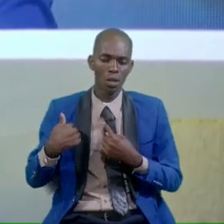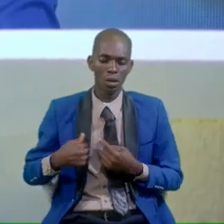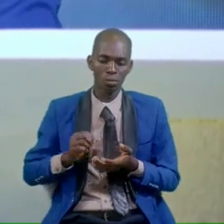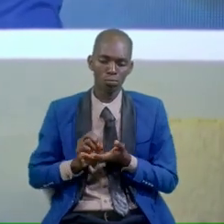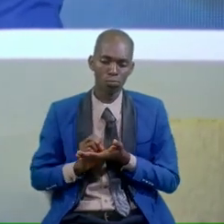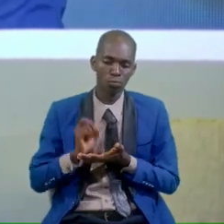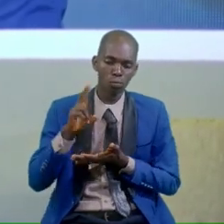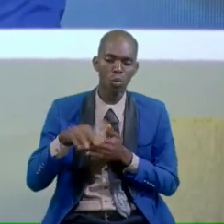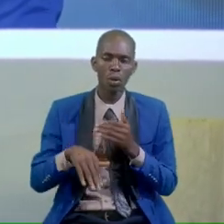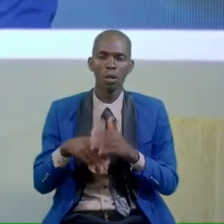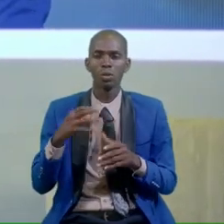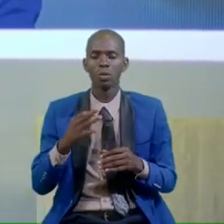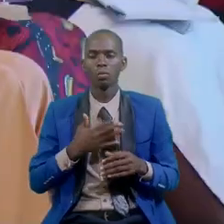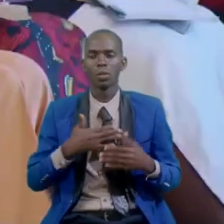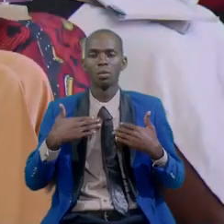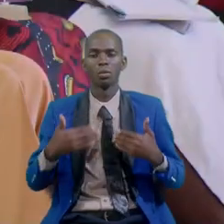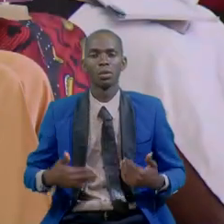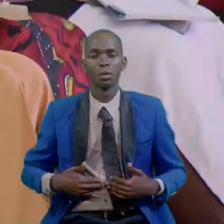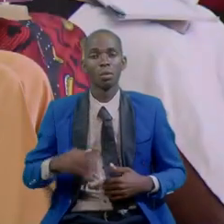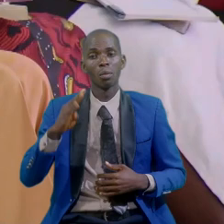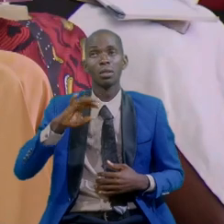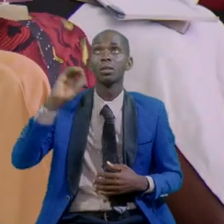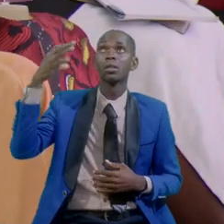body? By the grace of God, no.